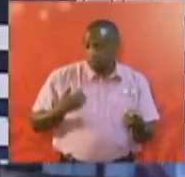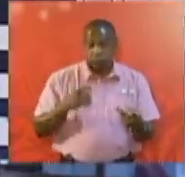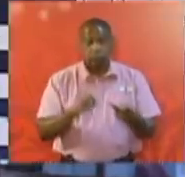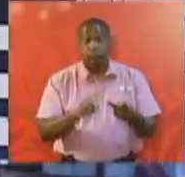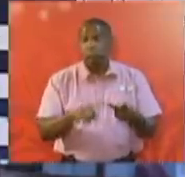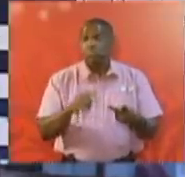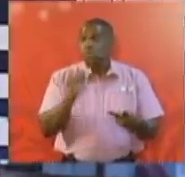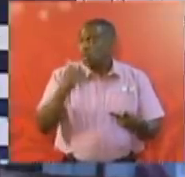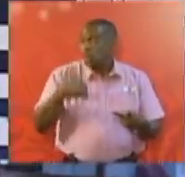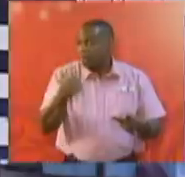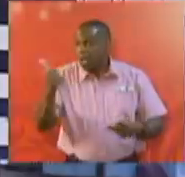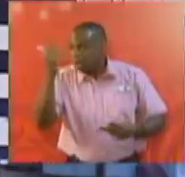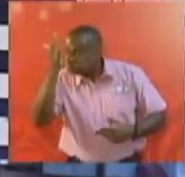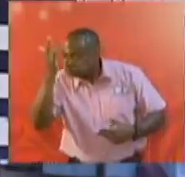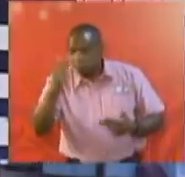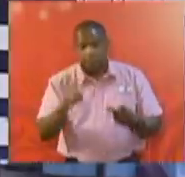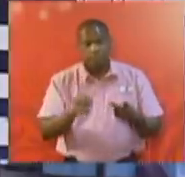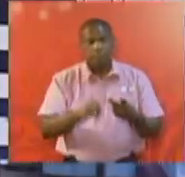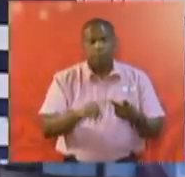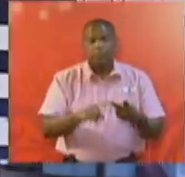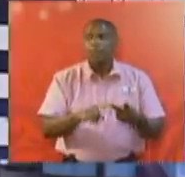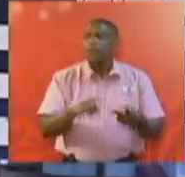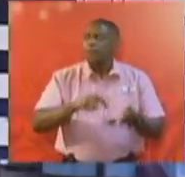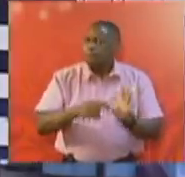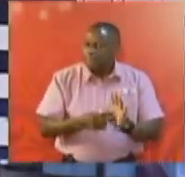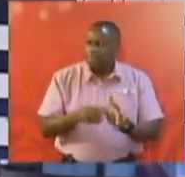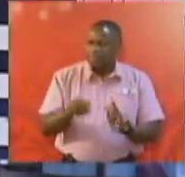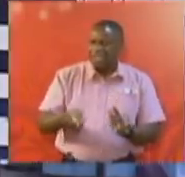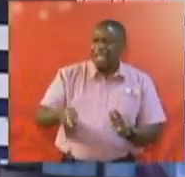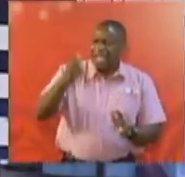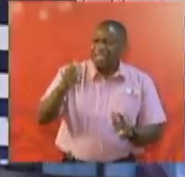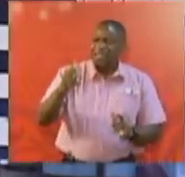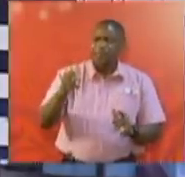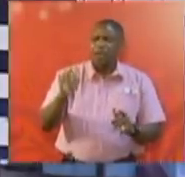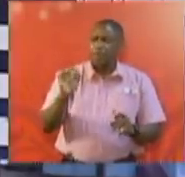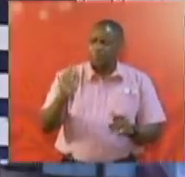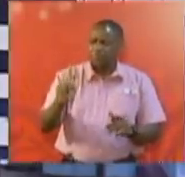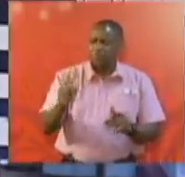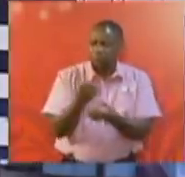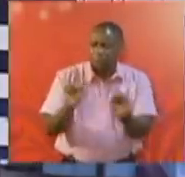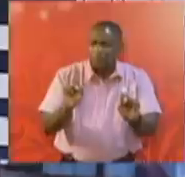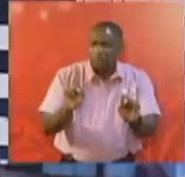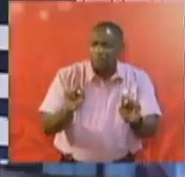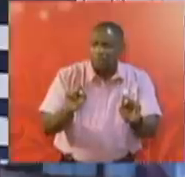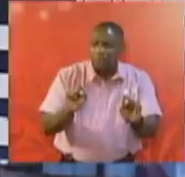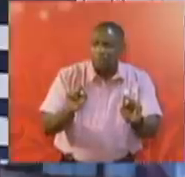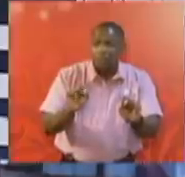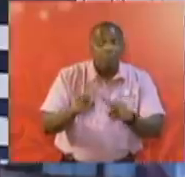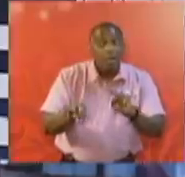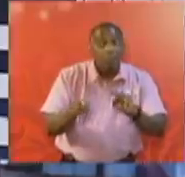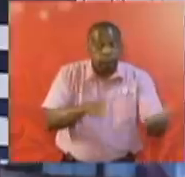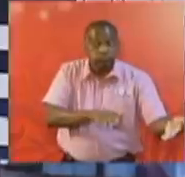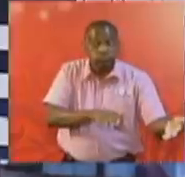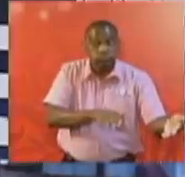good chance of surviving, yet he didn't. It means that, young people, you are not immune to this disease. I know